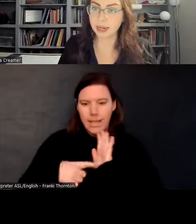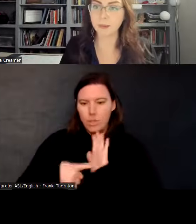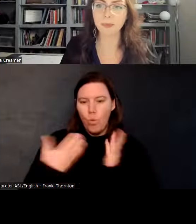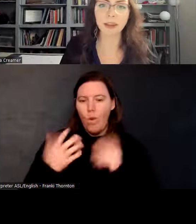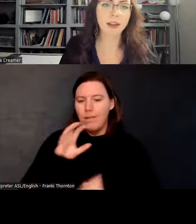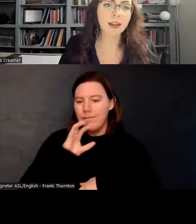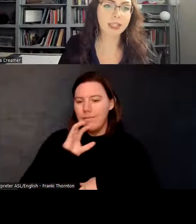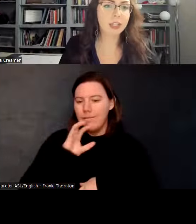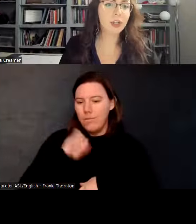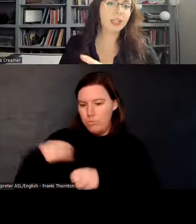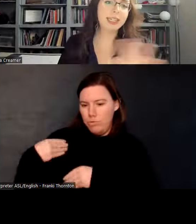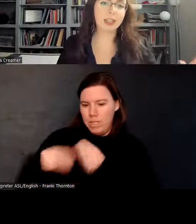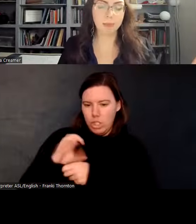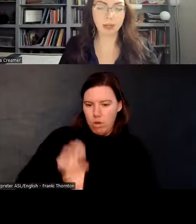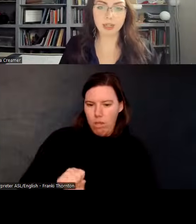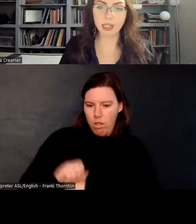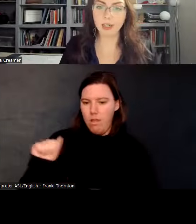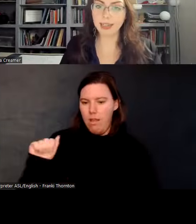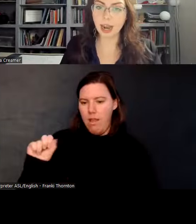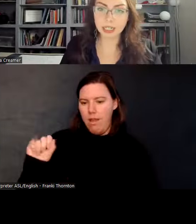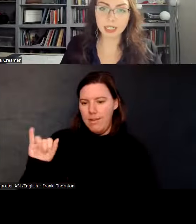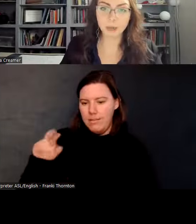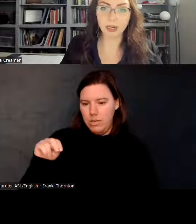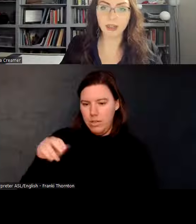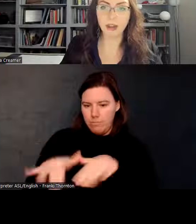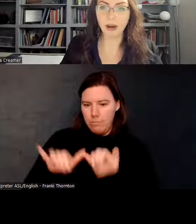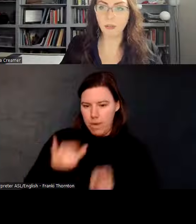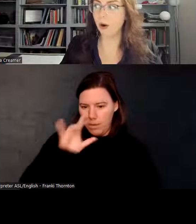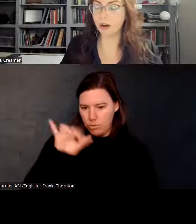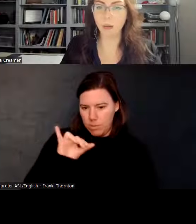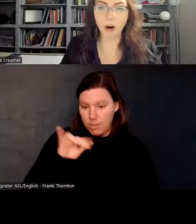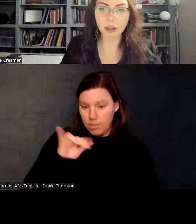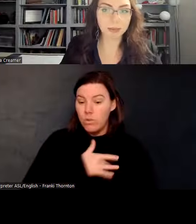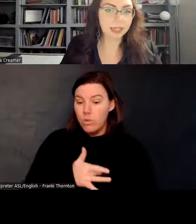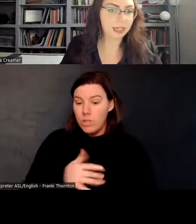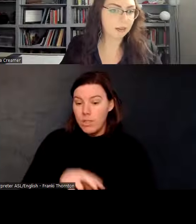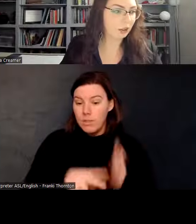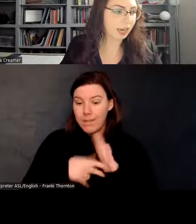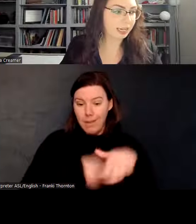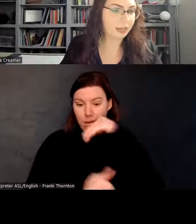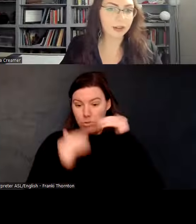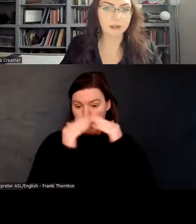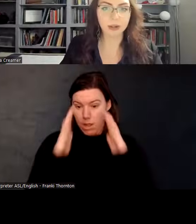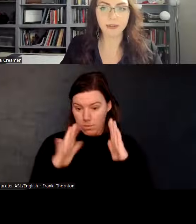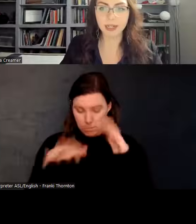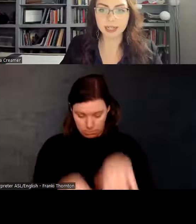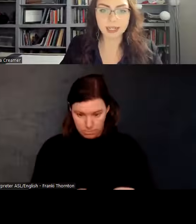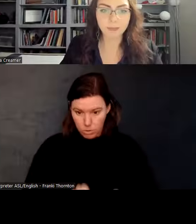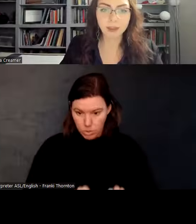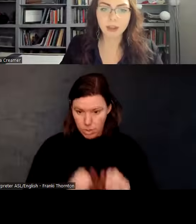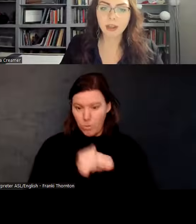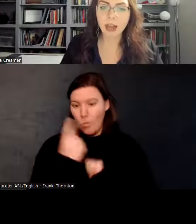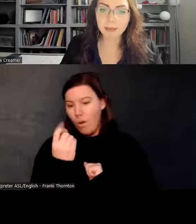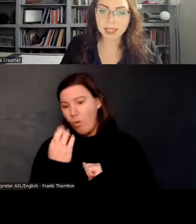looked like. This usually entailed burials underneath houses with one or more occupants and a variety of grave